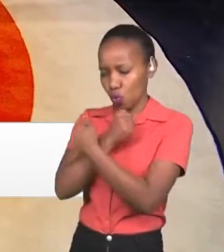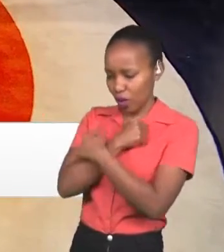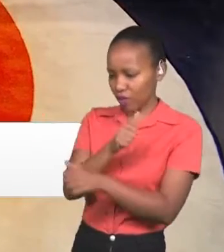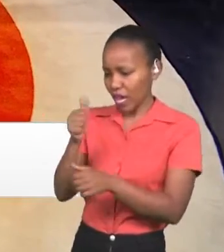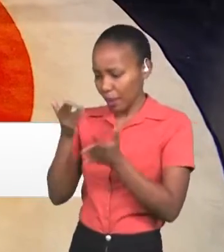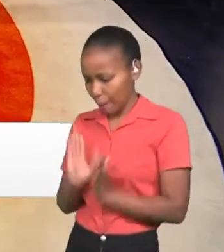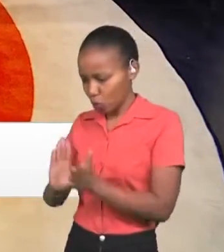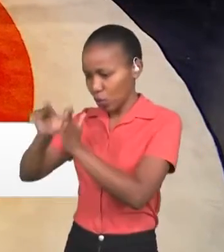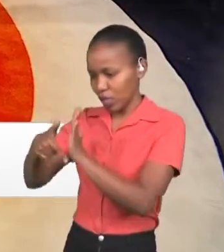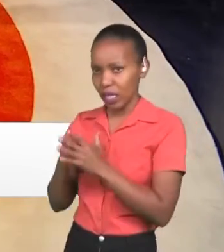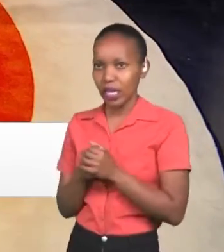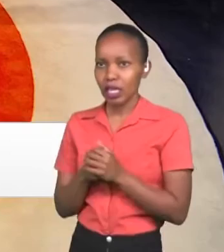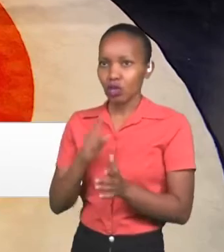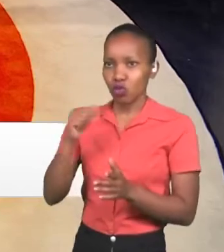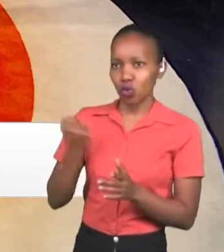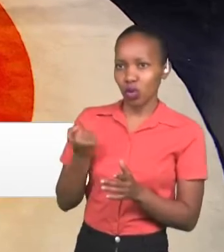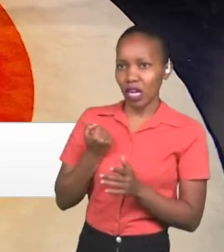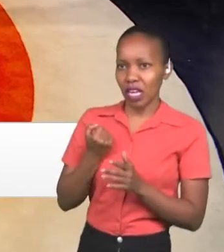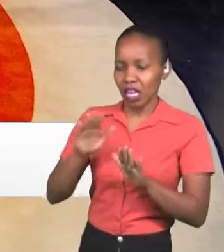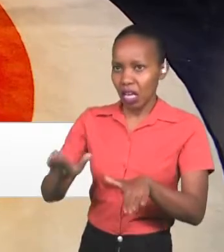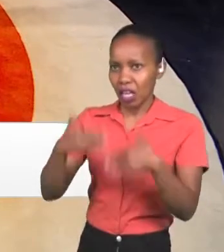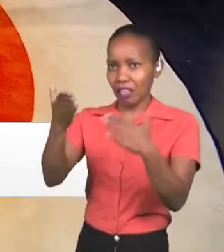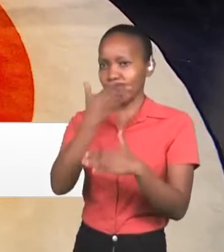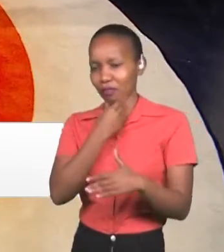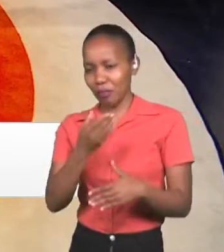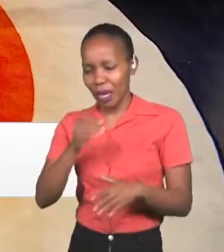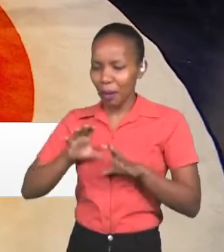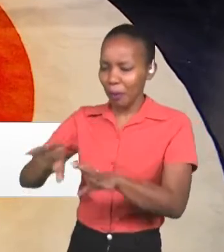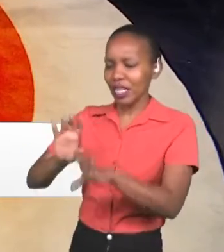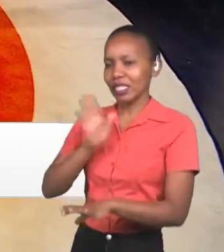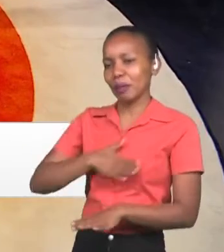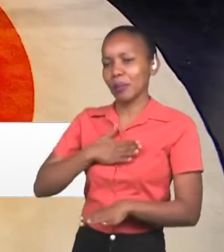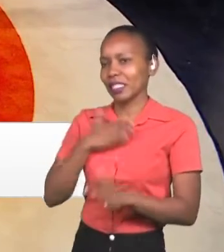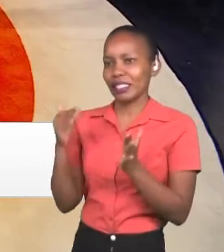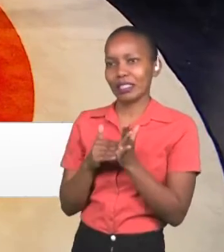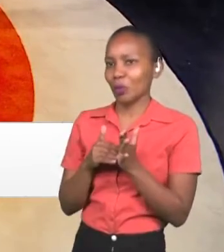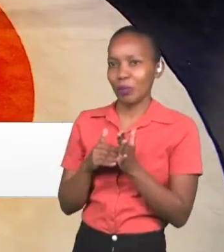later. Mm-hmm. But yeah, so madam wacha kupea machali pressure. Mnatesa.